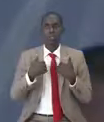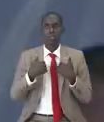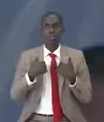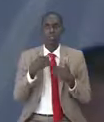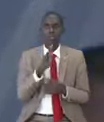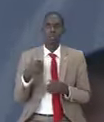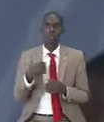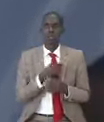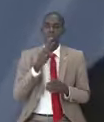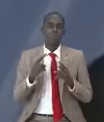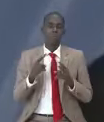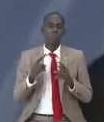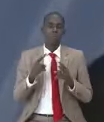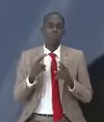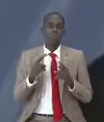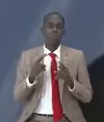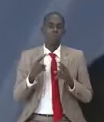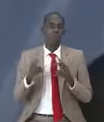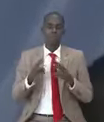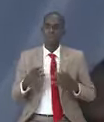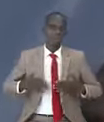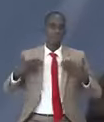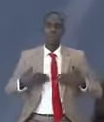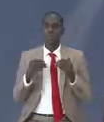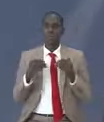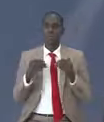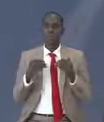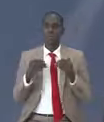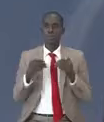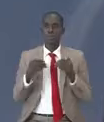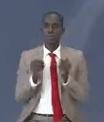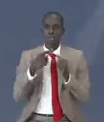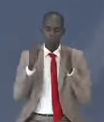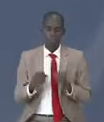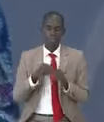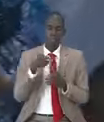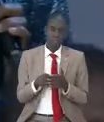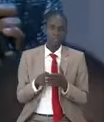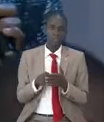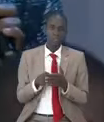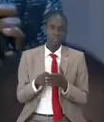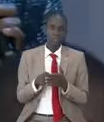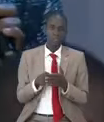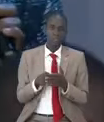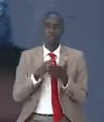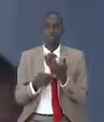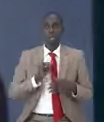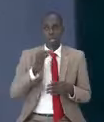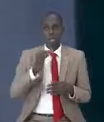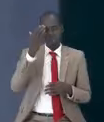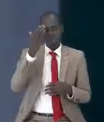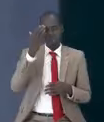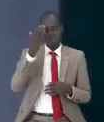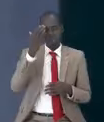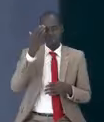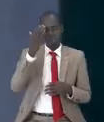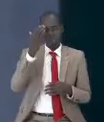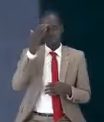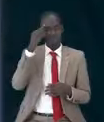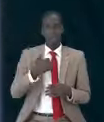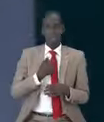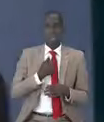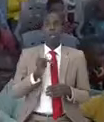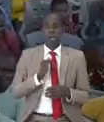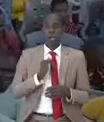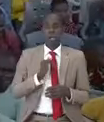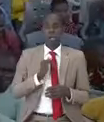are very, very excited to be part of this crusade. I know I'll be blessed. I know that for myself. I don't know about any other person. I